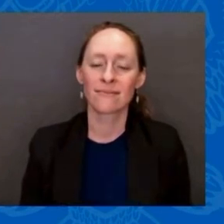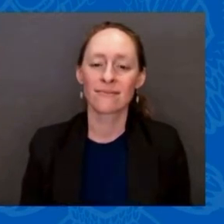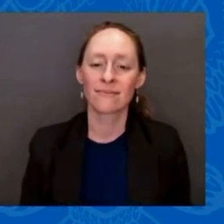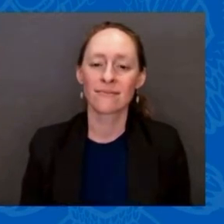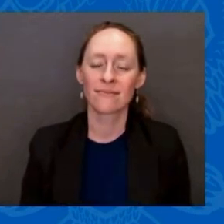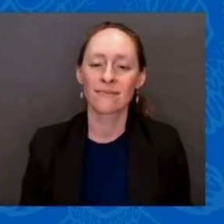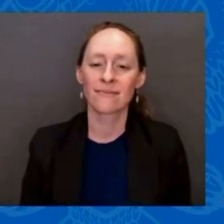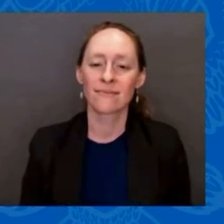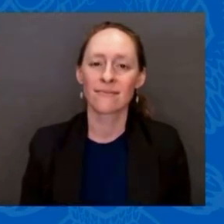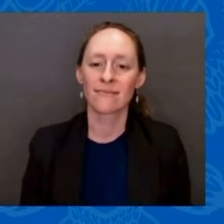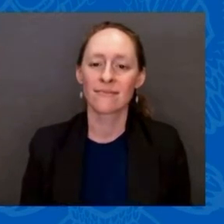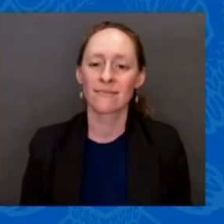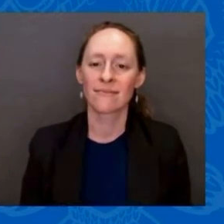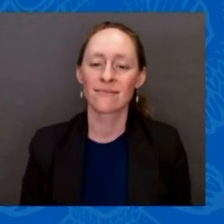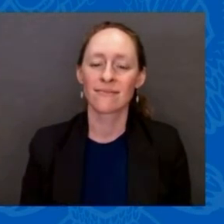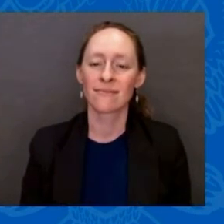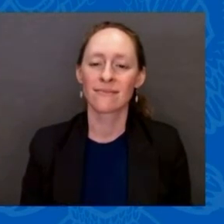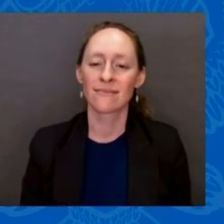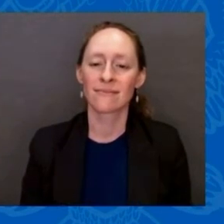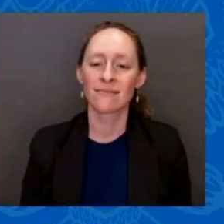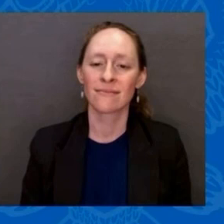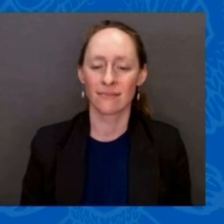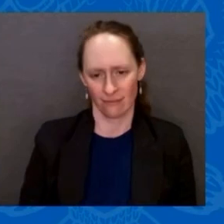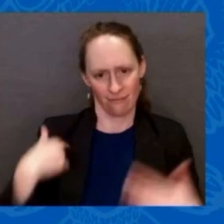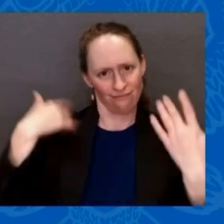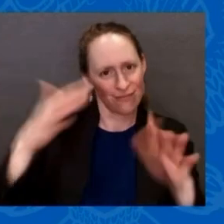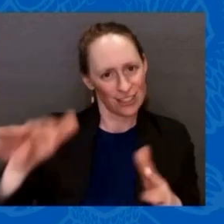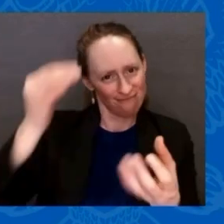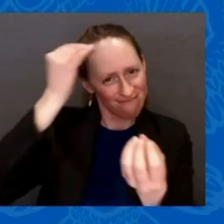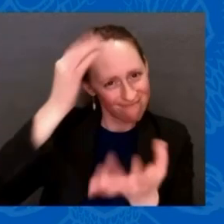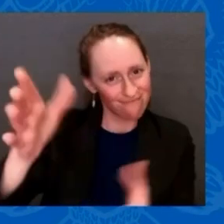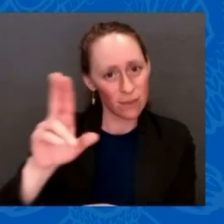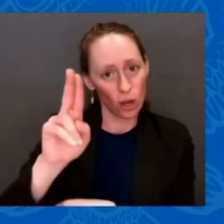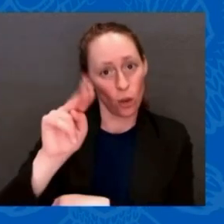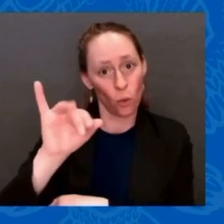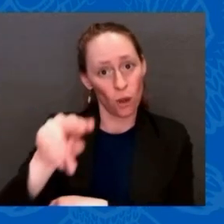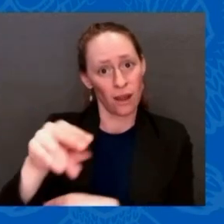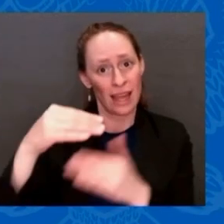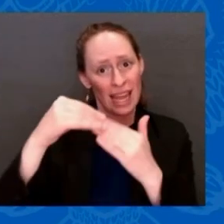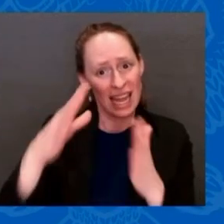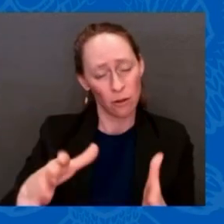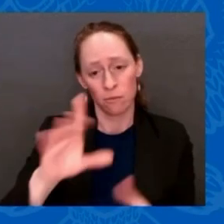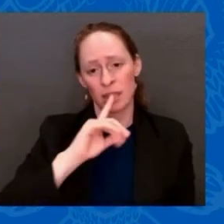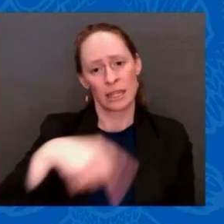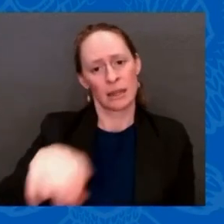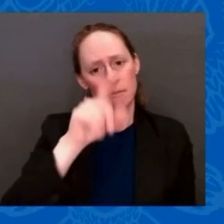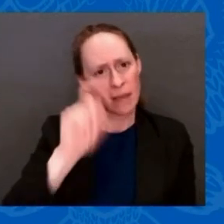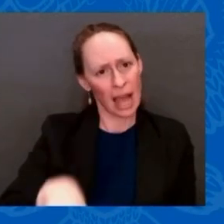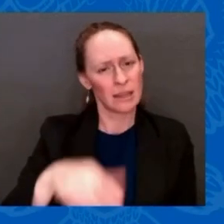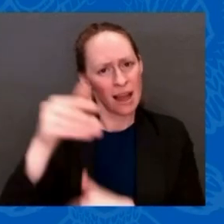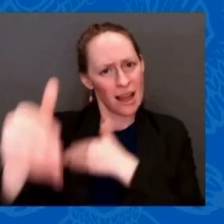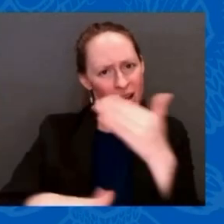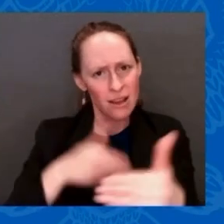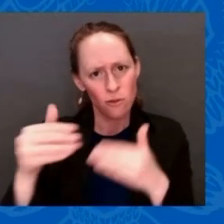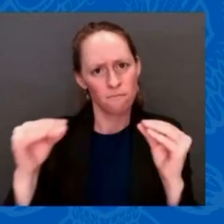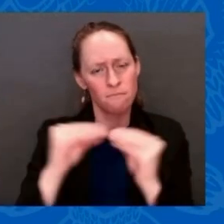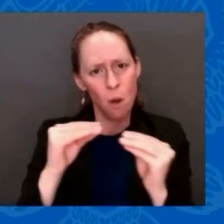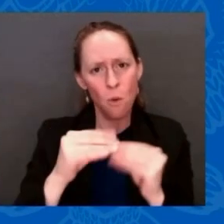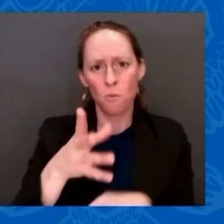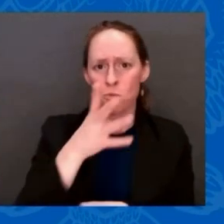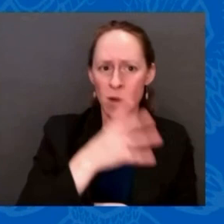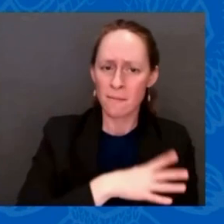more women, more minorities. That's what they got to do. Third part of Biden economics is promoting